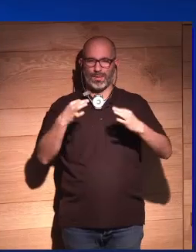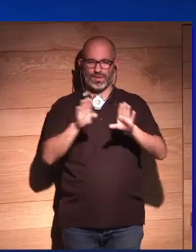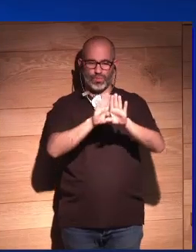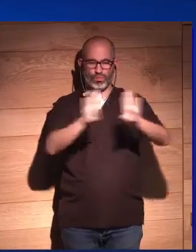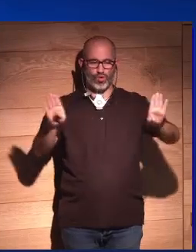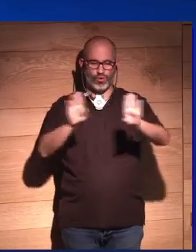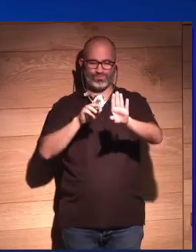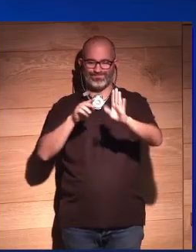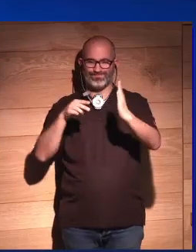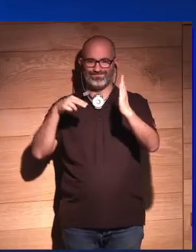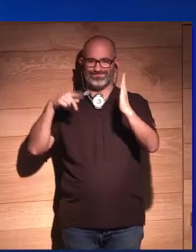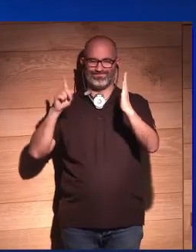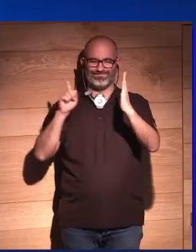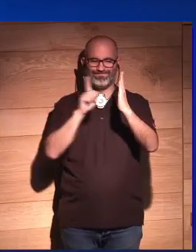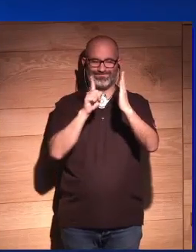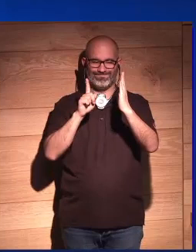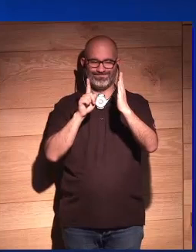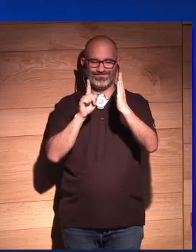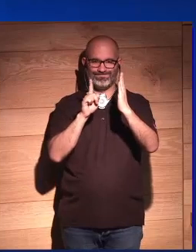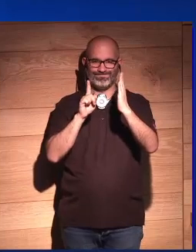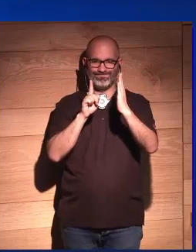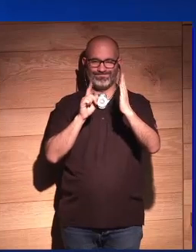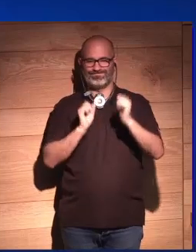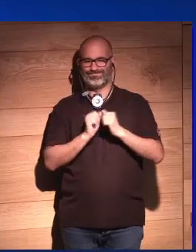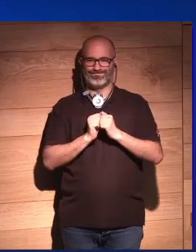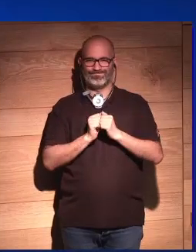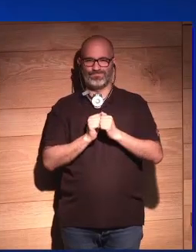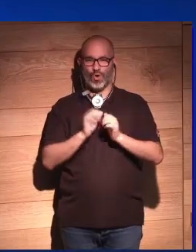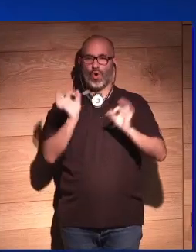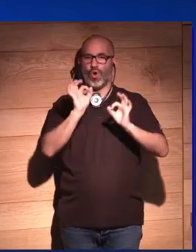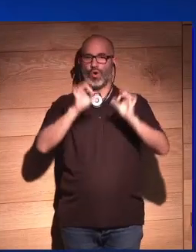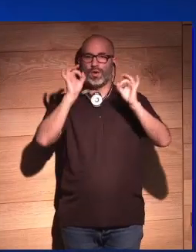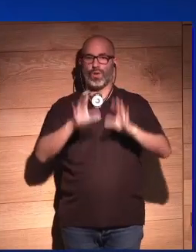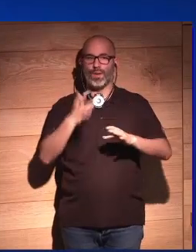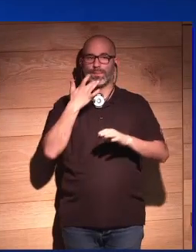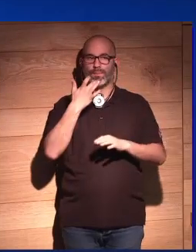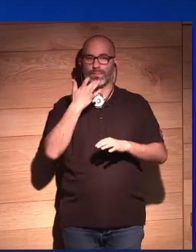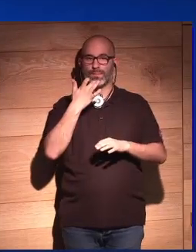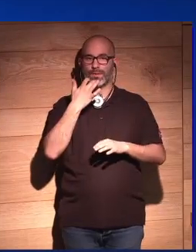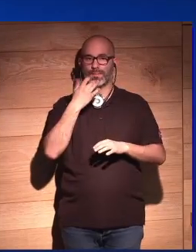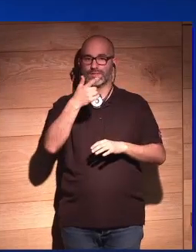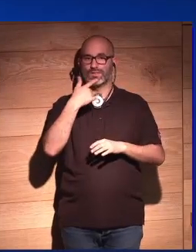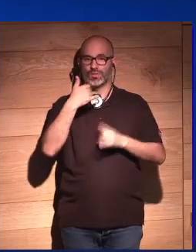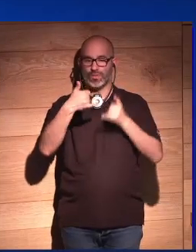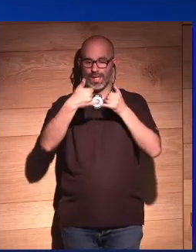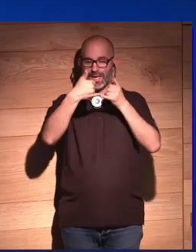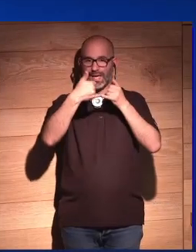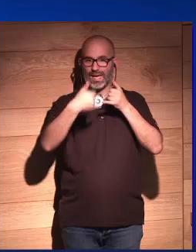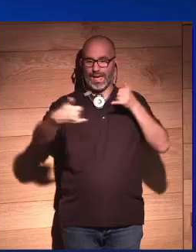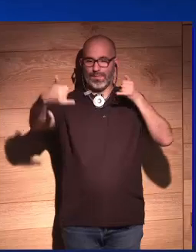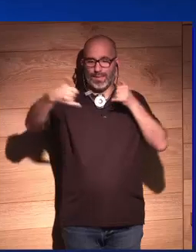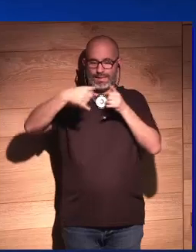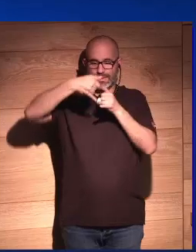tightrope, people tend not to jump off the tightrope because it's a terrifying feeling. She uses